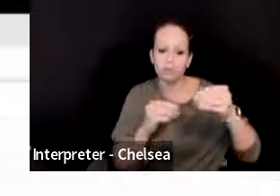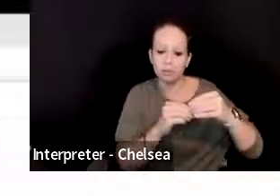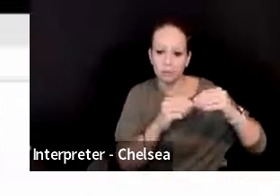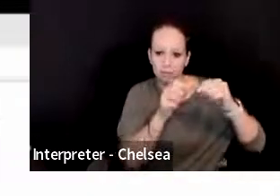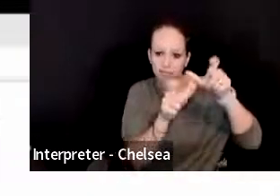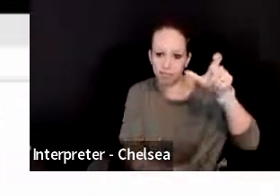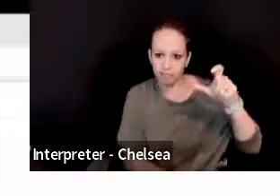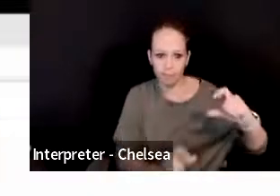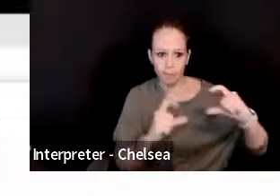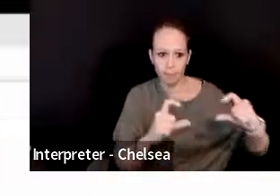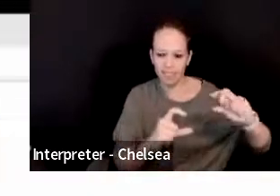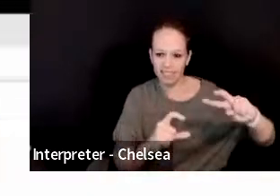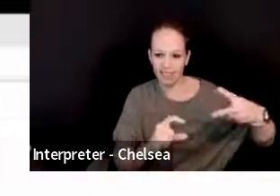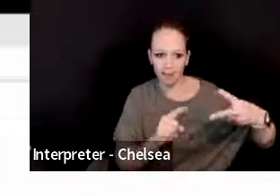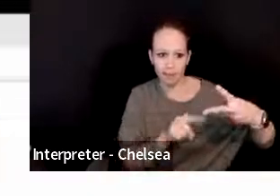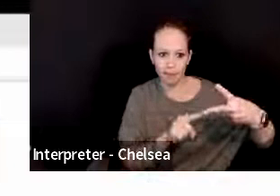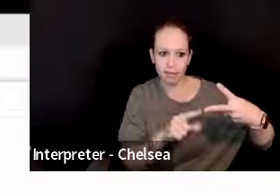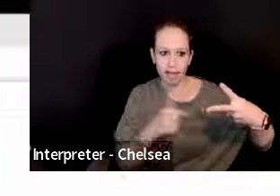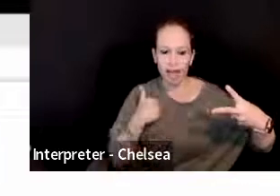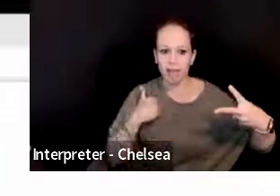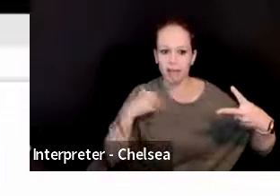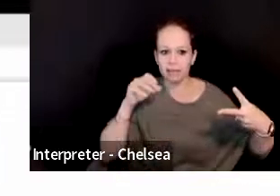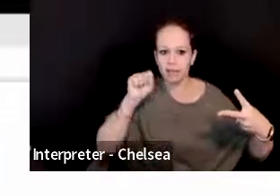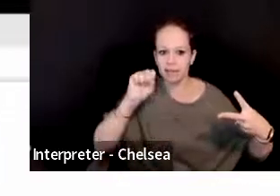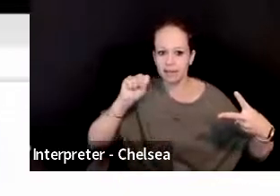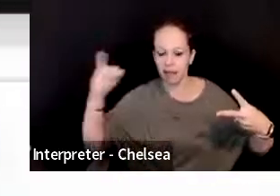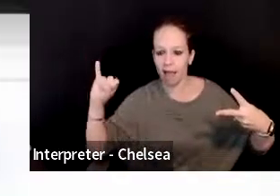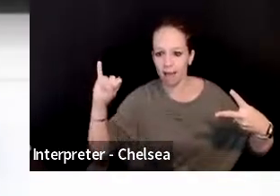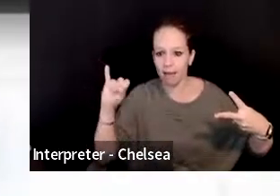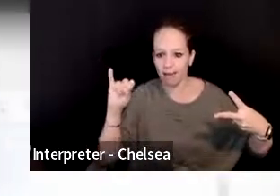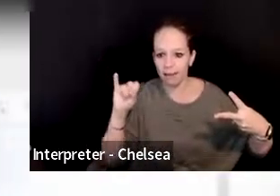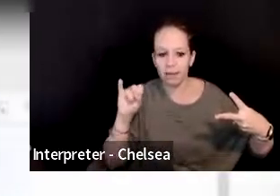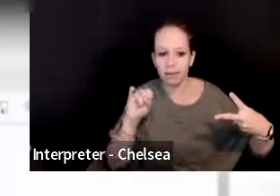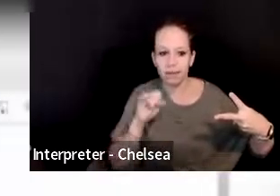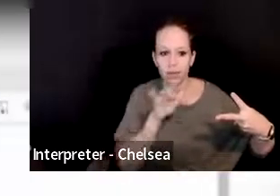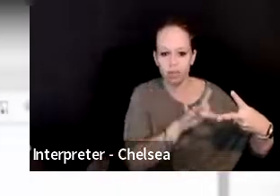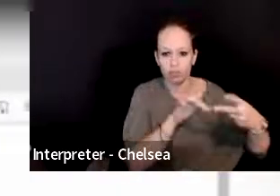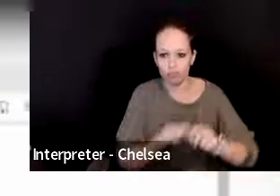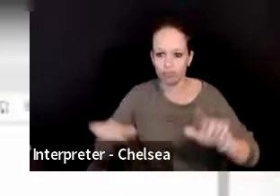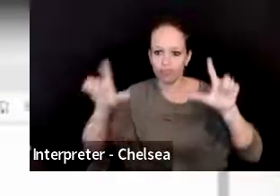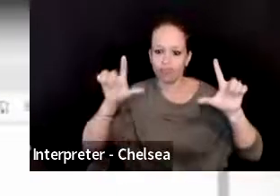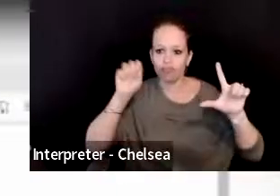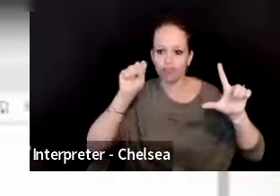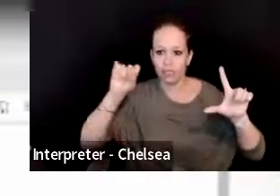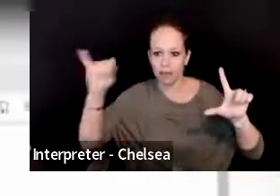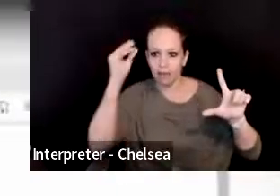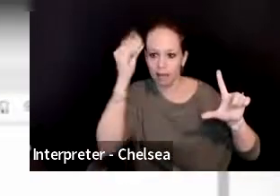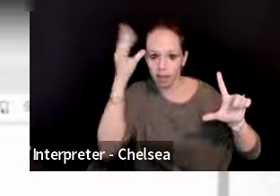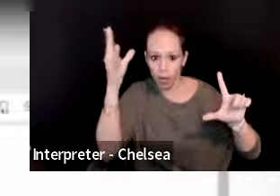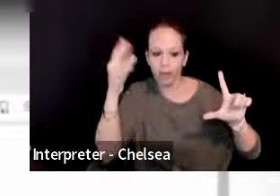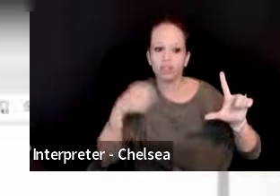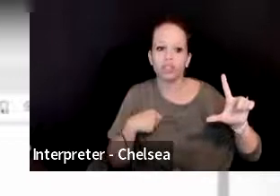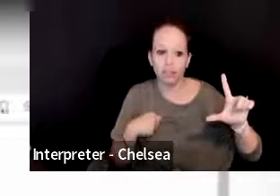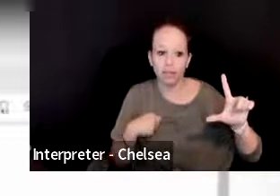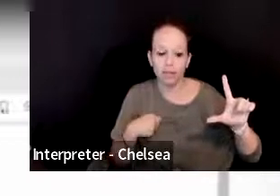Income, and it will take you to a page specific to SSI. Looking at the table of contents, you can even